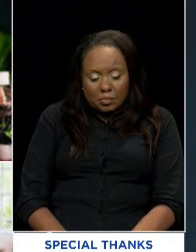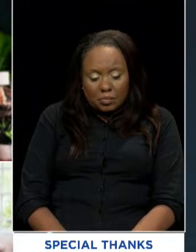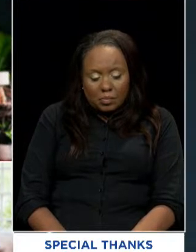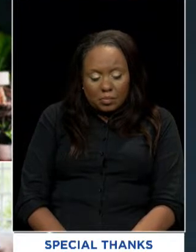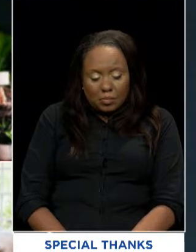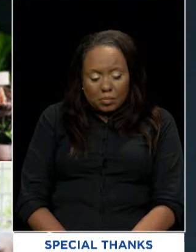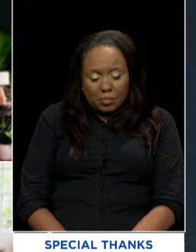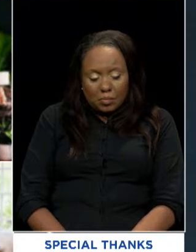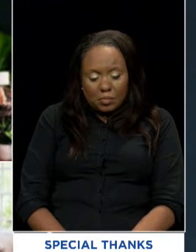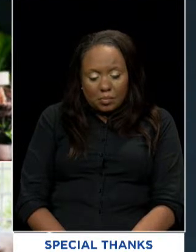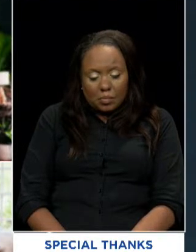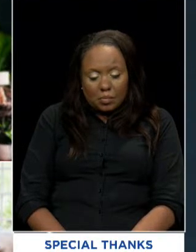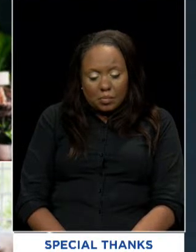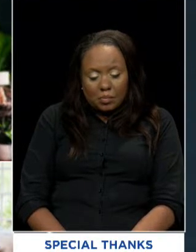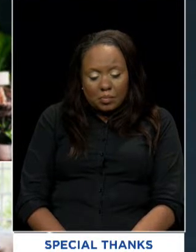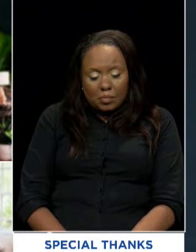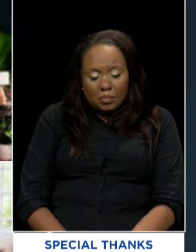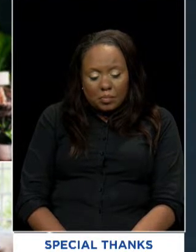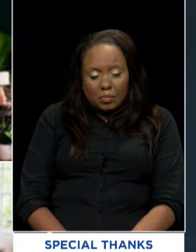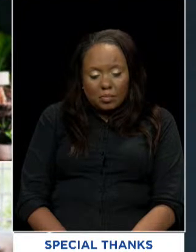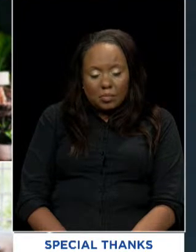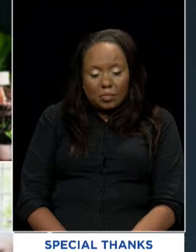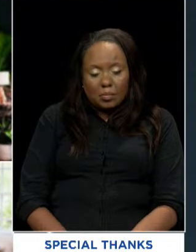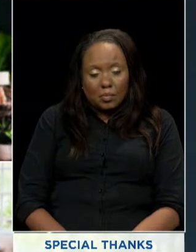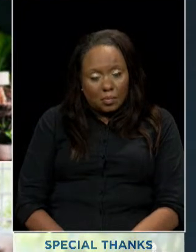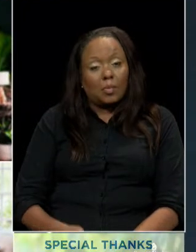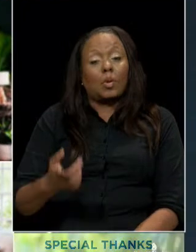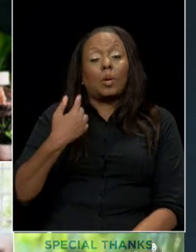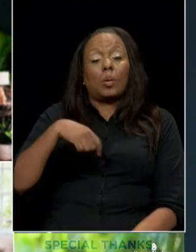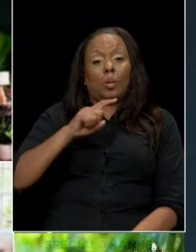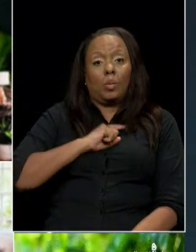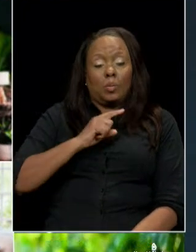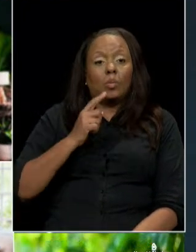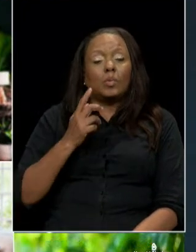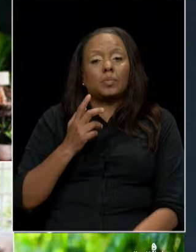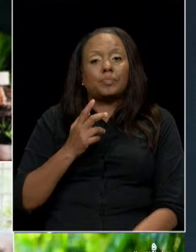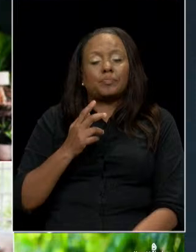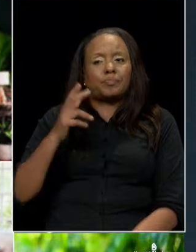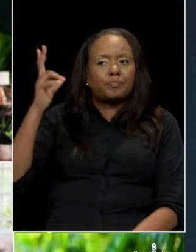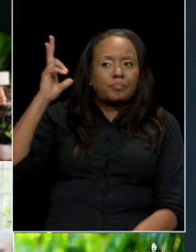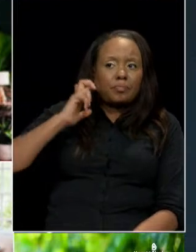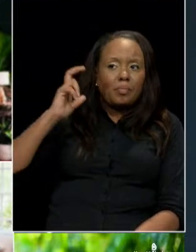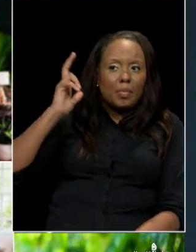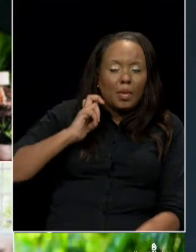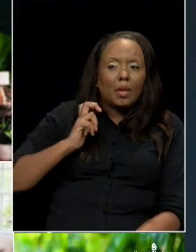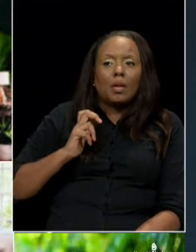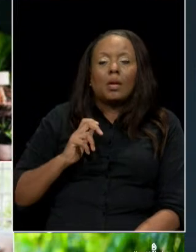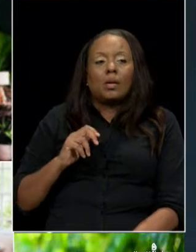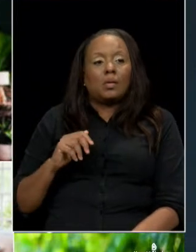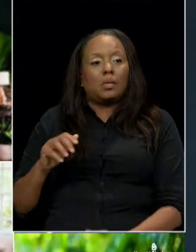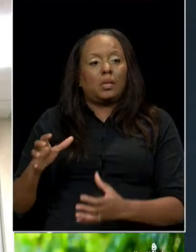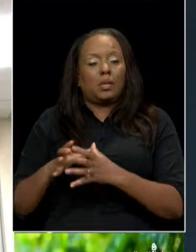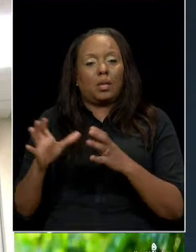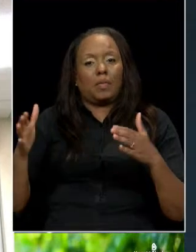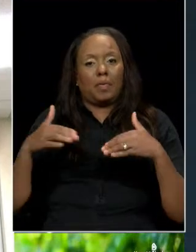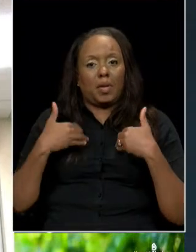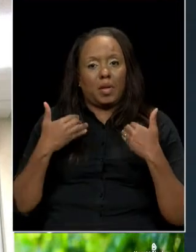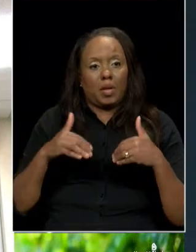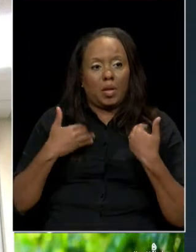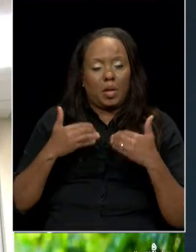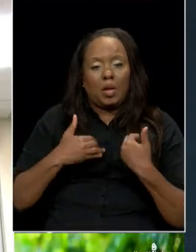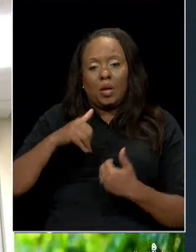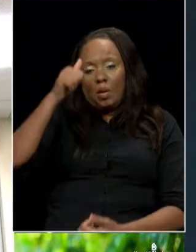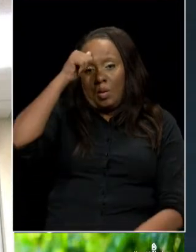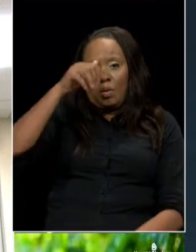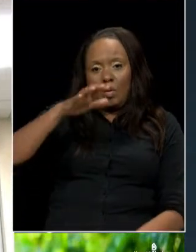stories that more and more young men in Barbados are going towards sexual enhancements. They're doing that